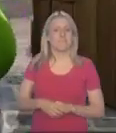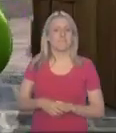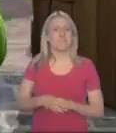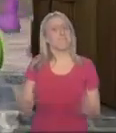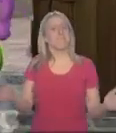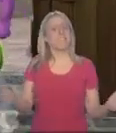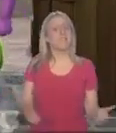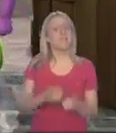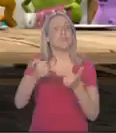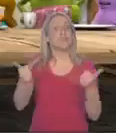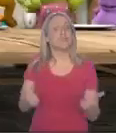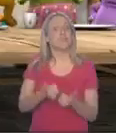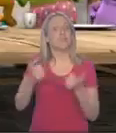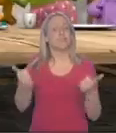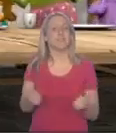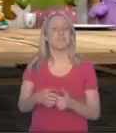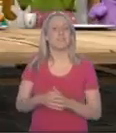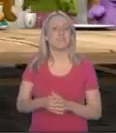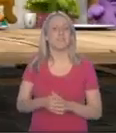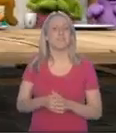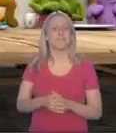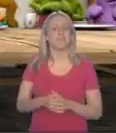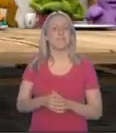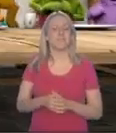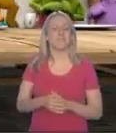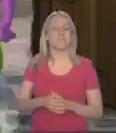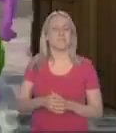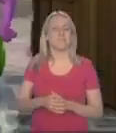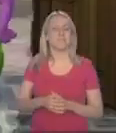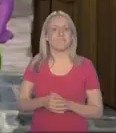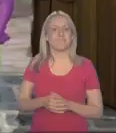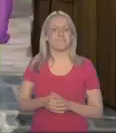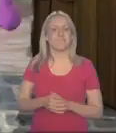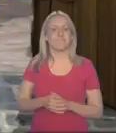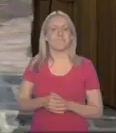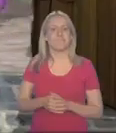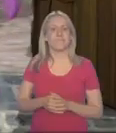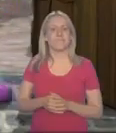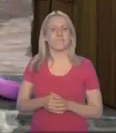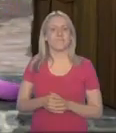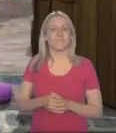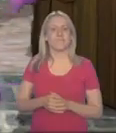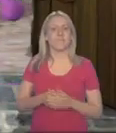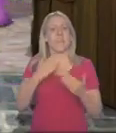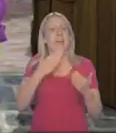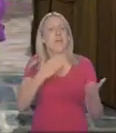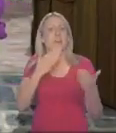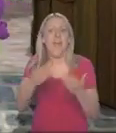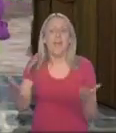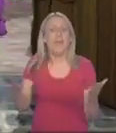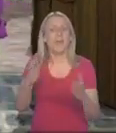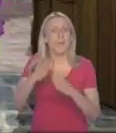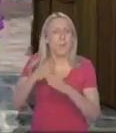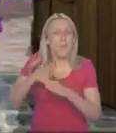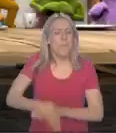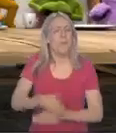Everyone, it's finished. Brilliant. Clever boy. Oh, well done, Ty. Thank you. Thank you very much. A lot of hard work,